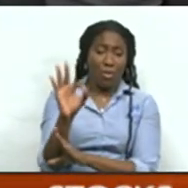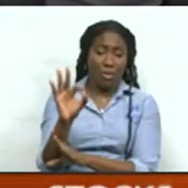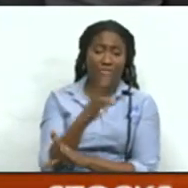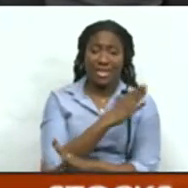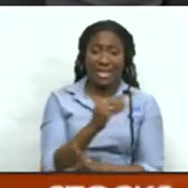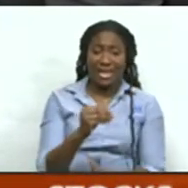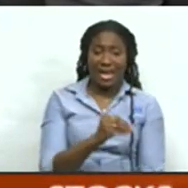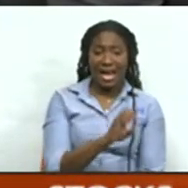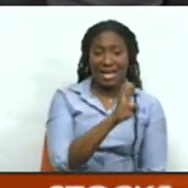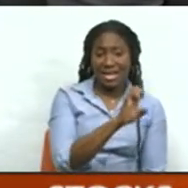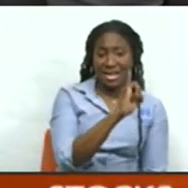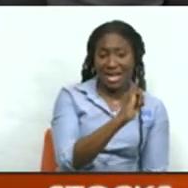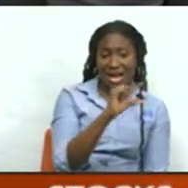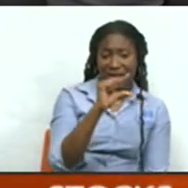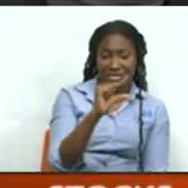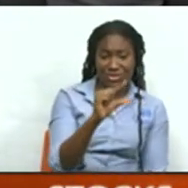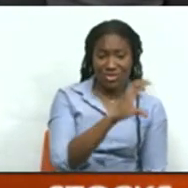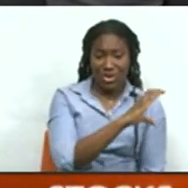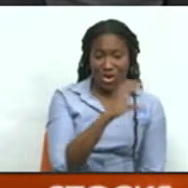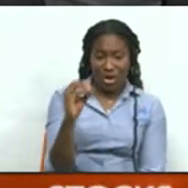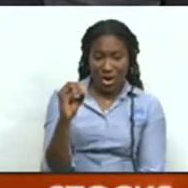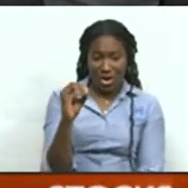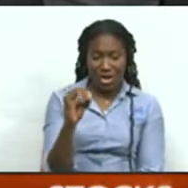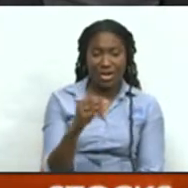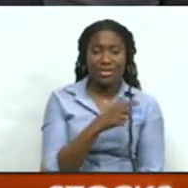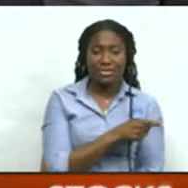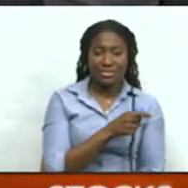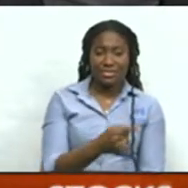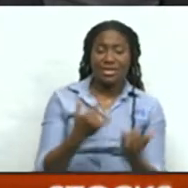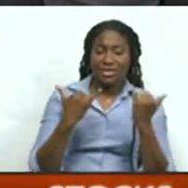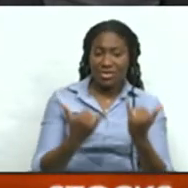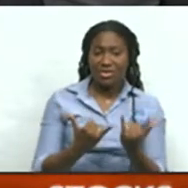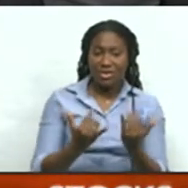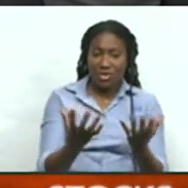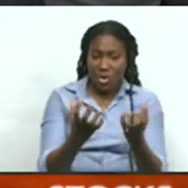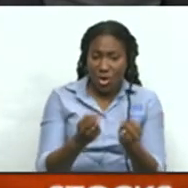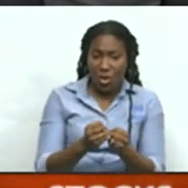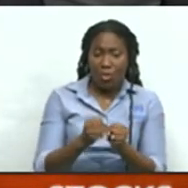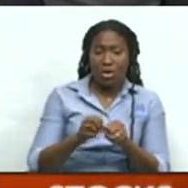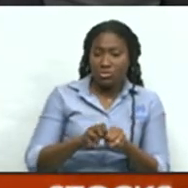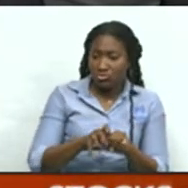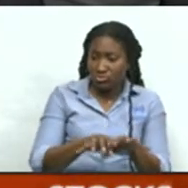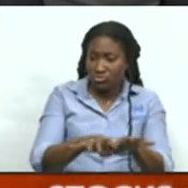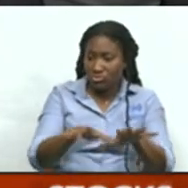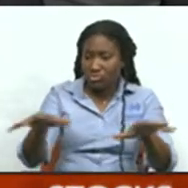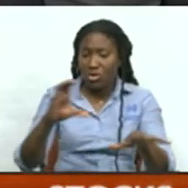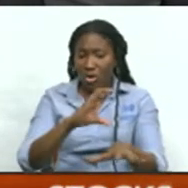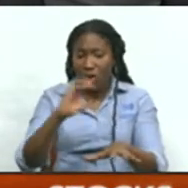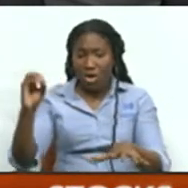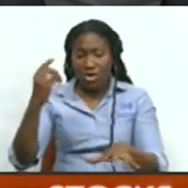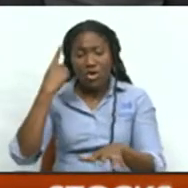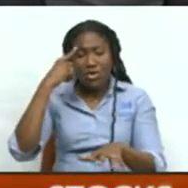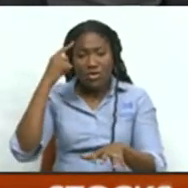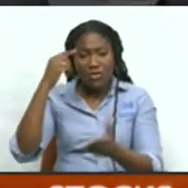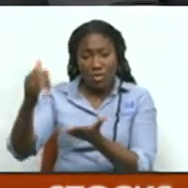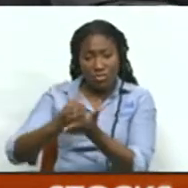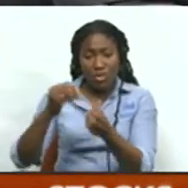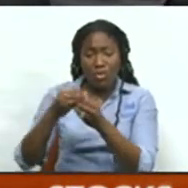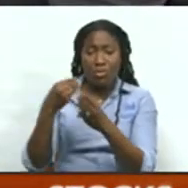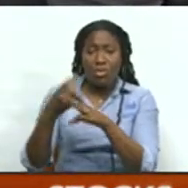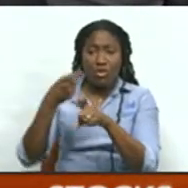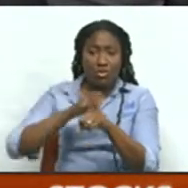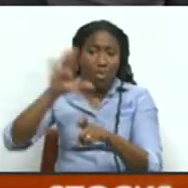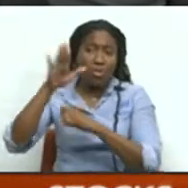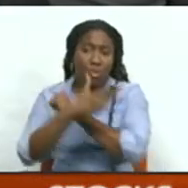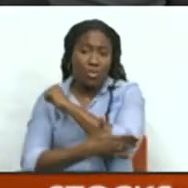an exporter to CARICOM markets, is seeking to expand the scale of its production and become foreign exchange earners. Andrea Perez-Sobas tells